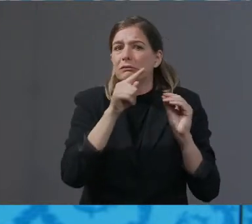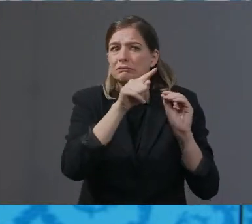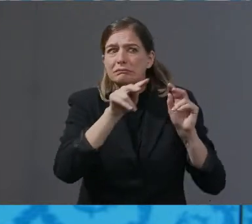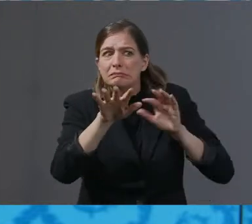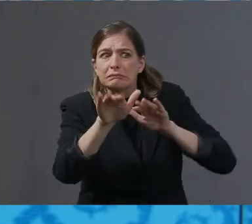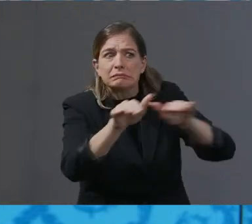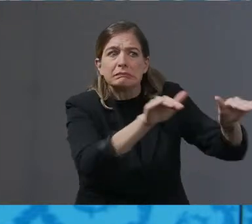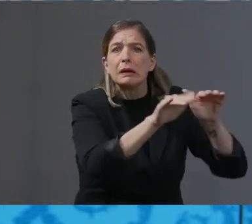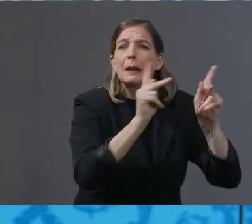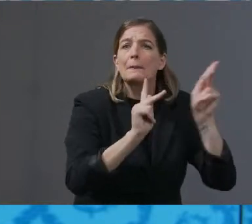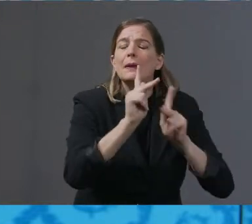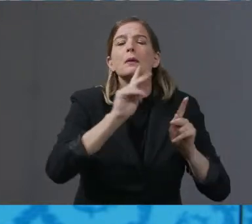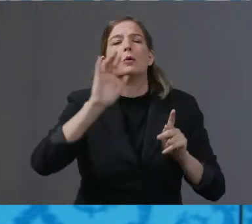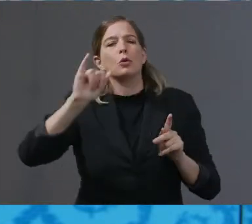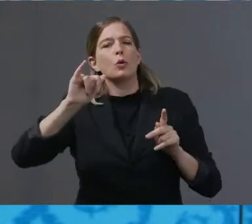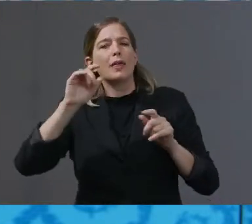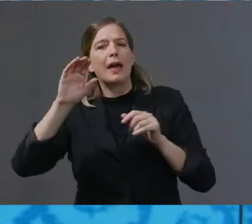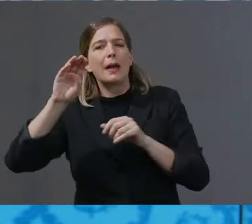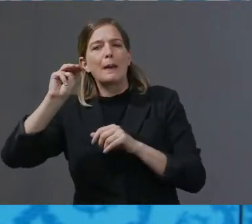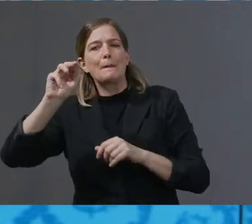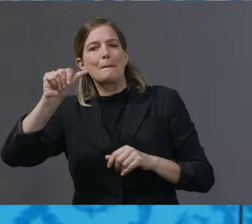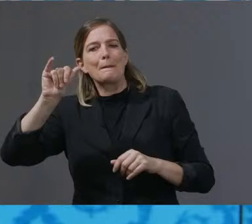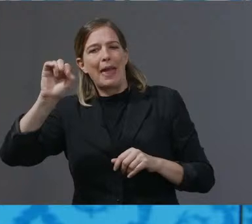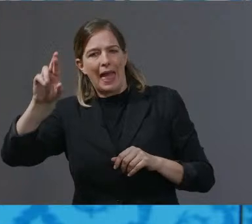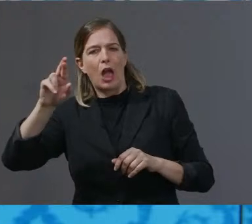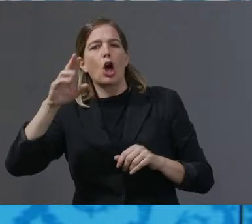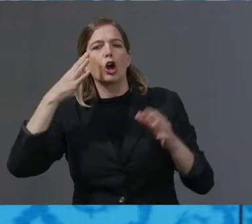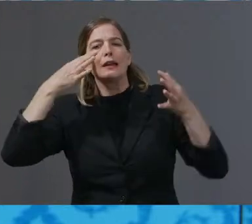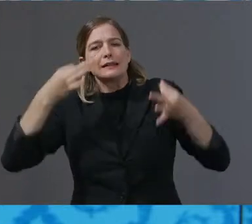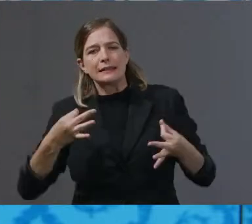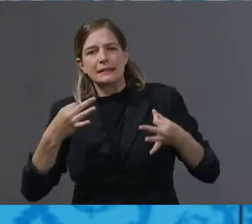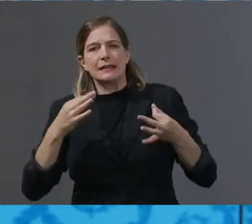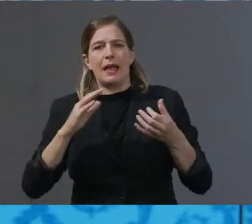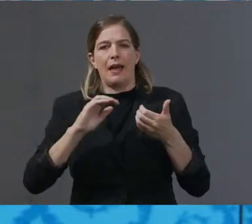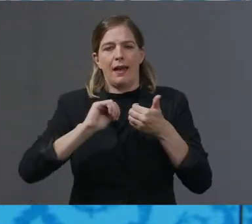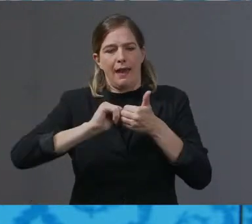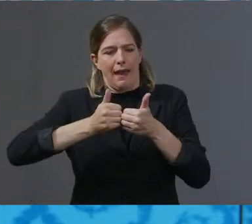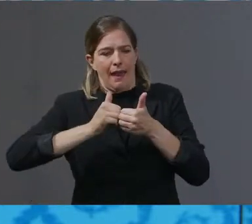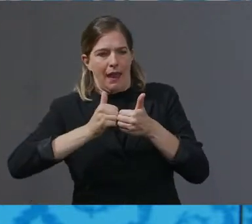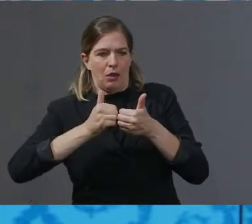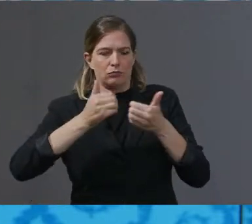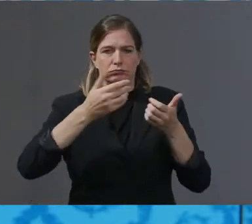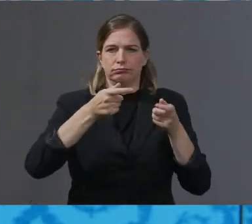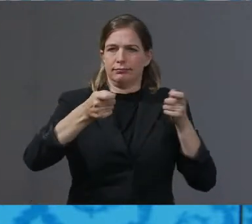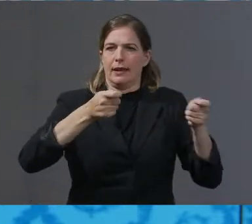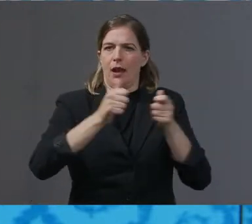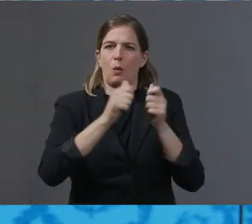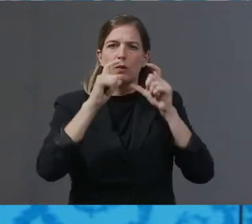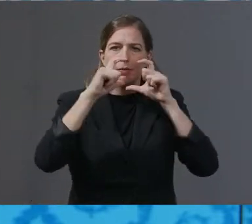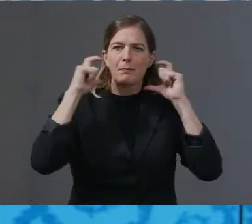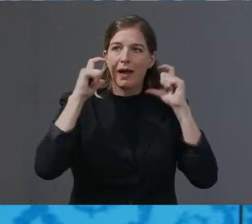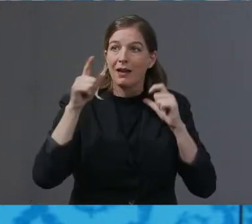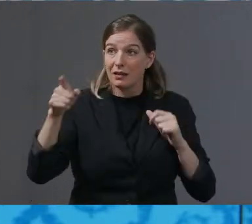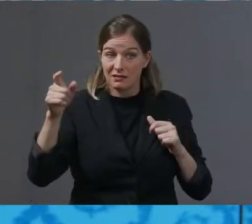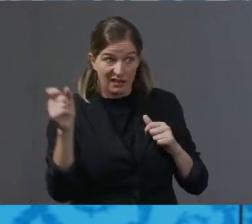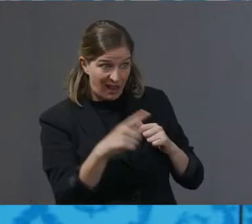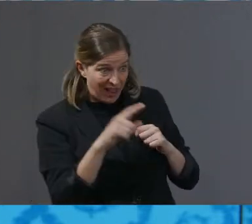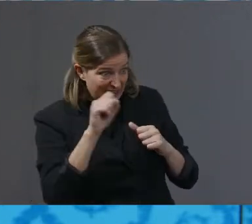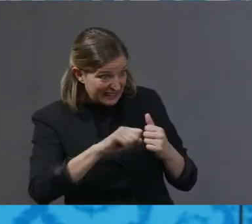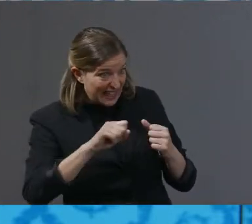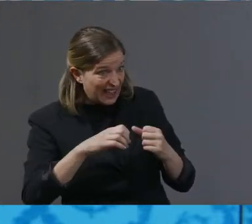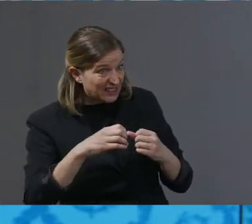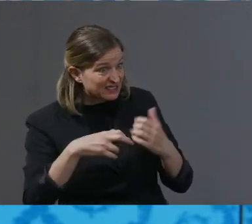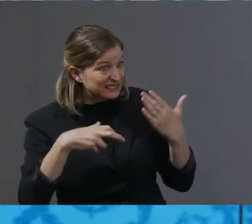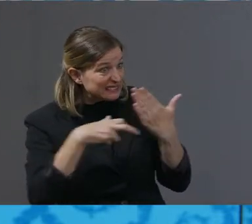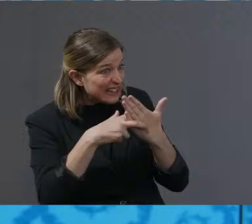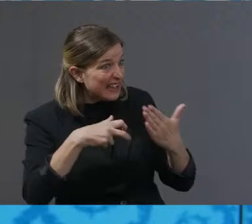masks? On masks, on face coverings. And could you get a ticket? Well, that will be a question for the mayors. Like